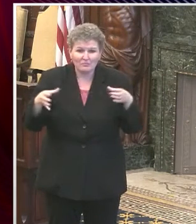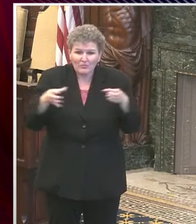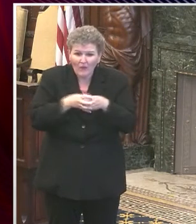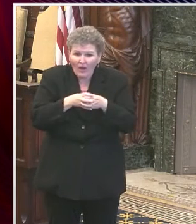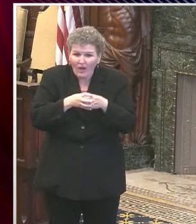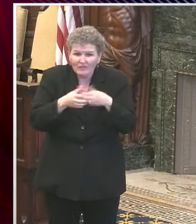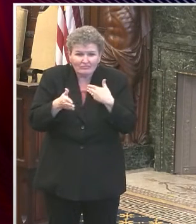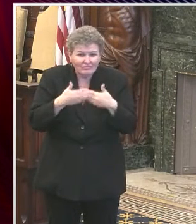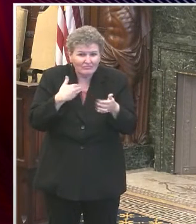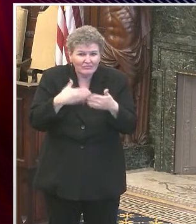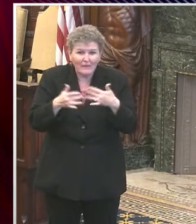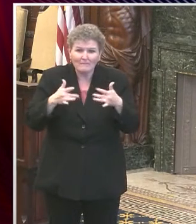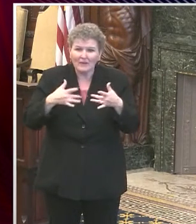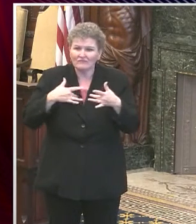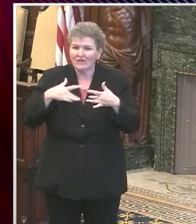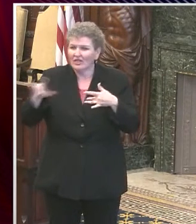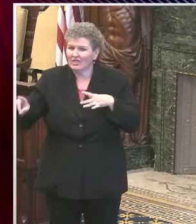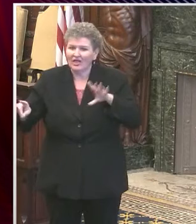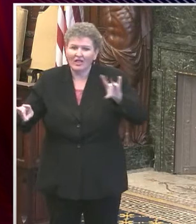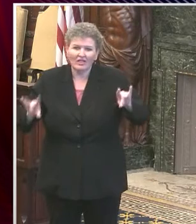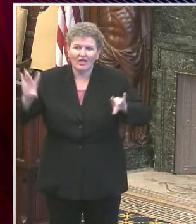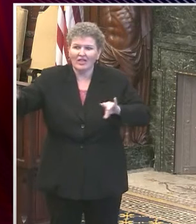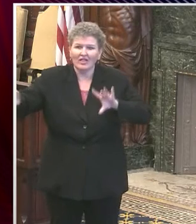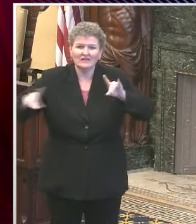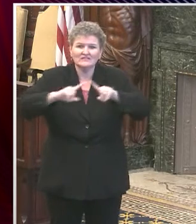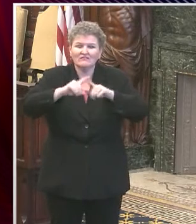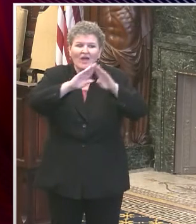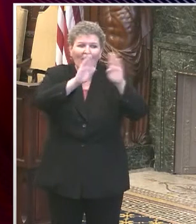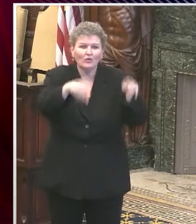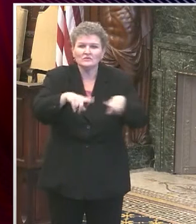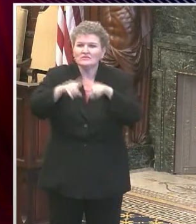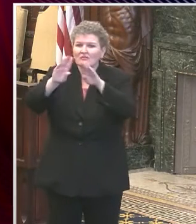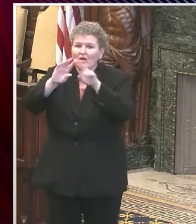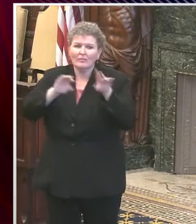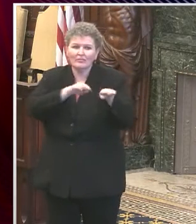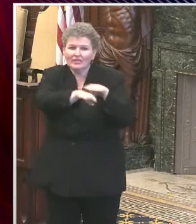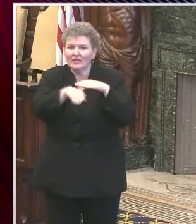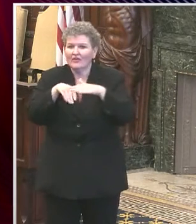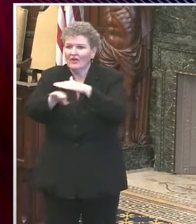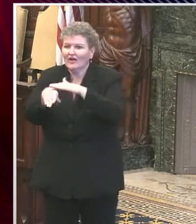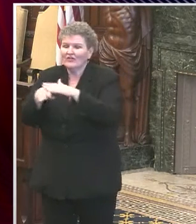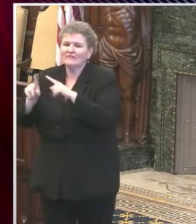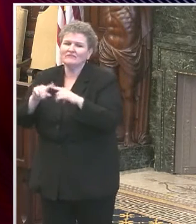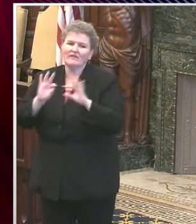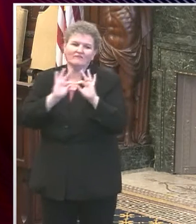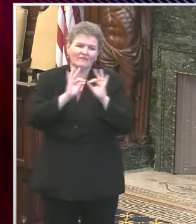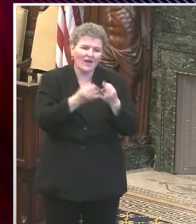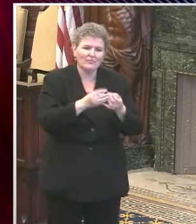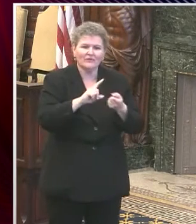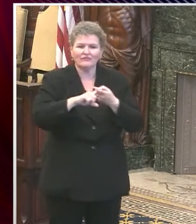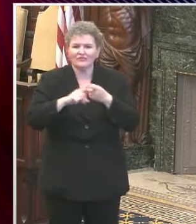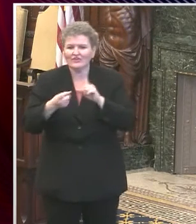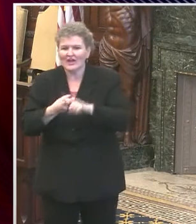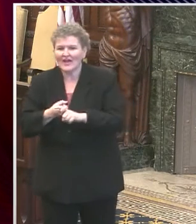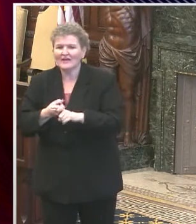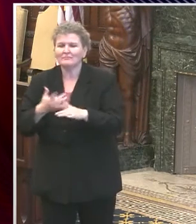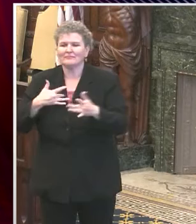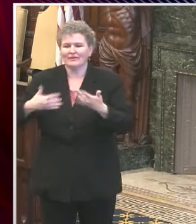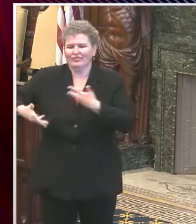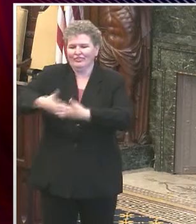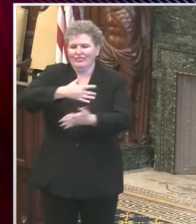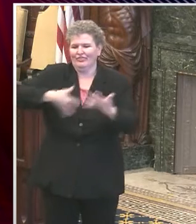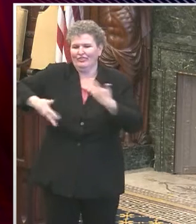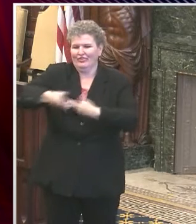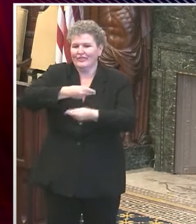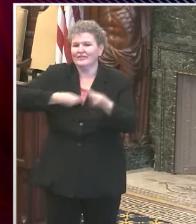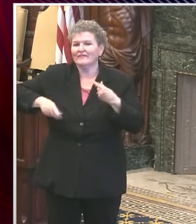people visiting other households, which is typically relatives or close friends. One thing that's important that's coming out this is that workplaces are